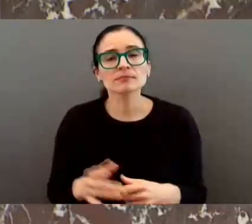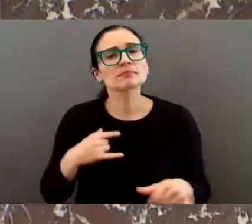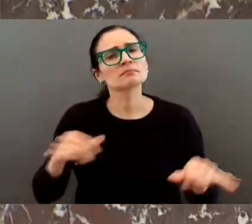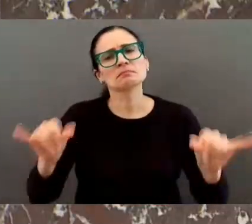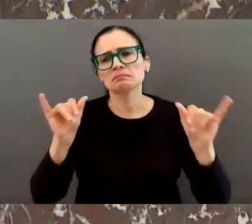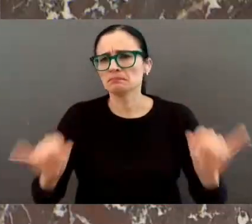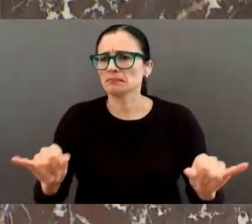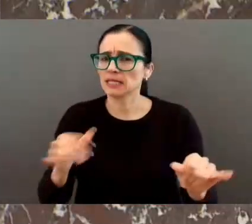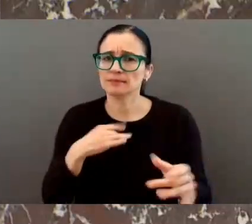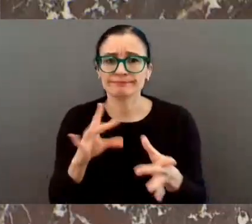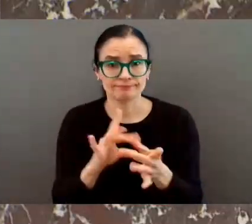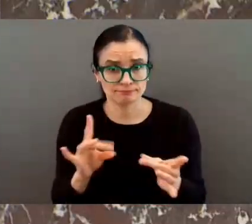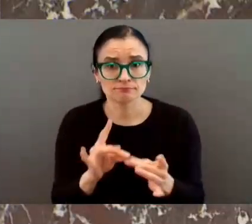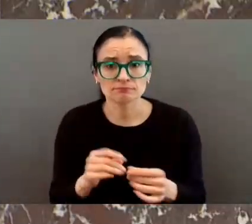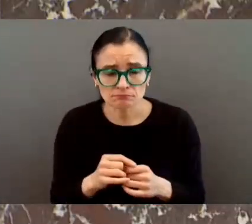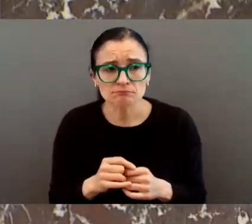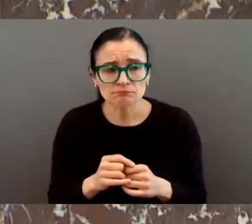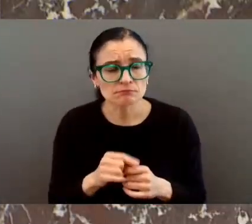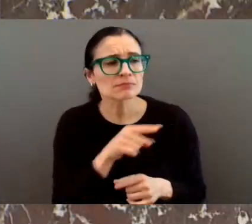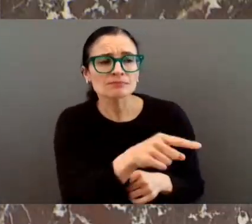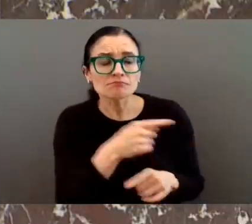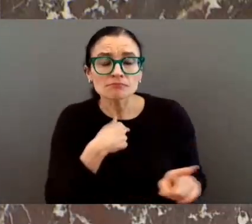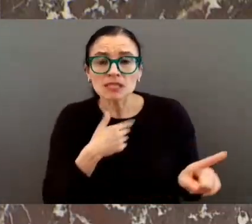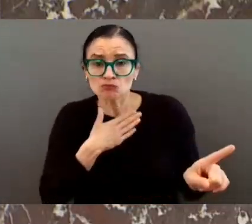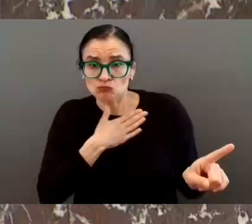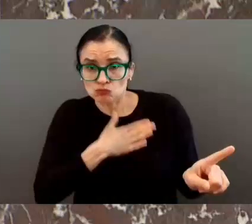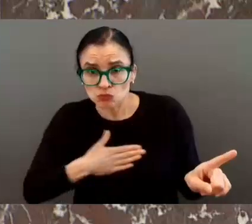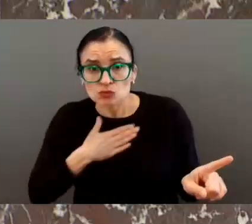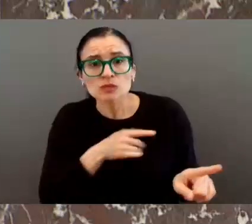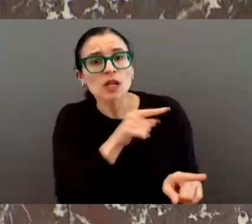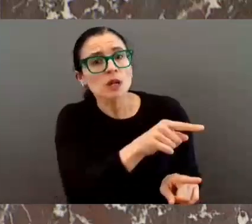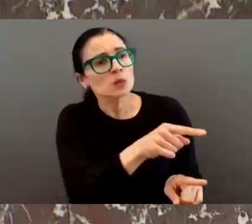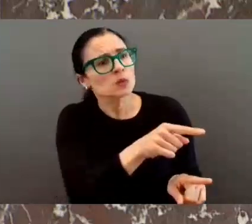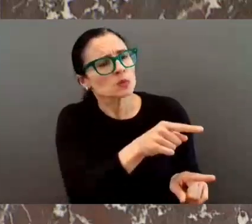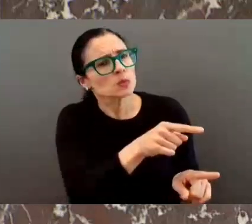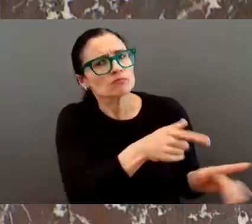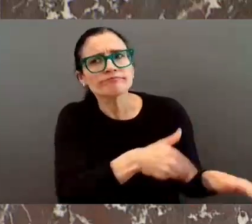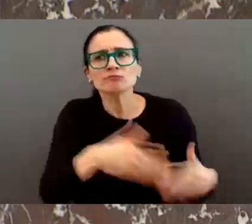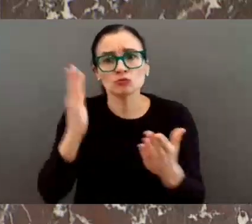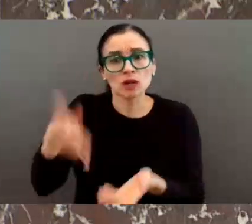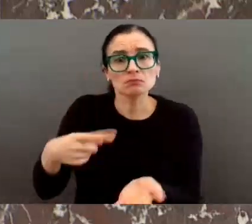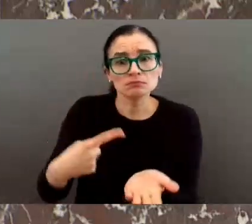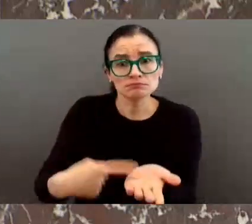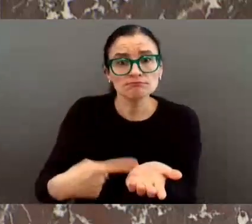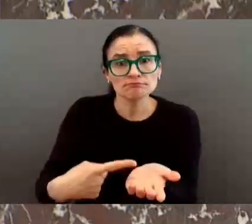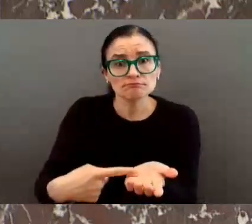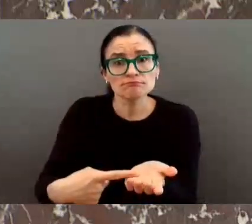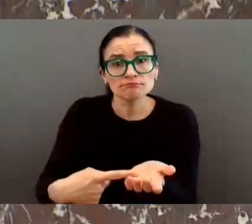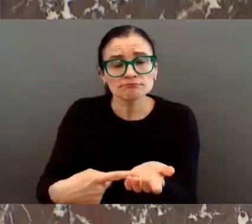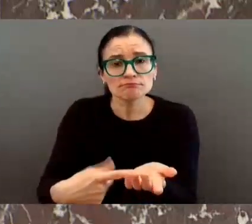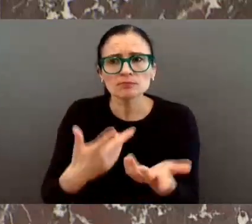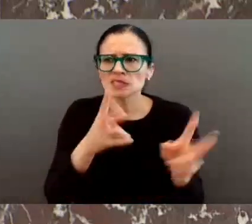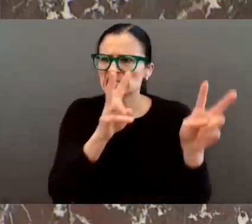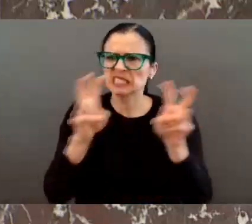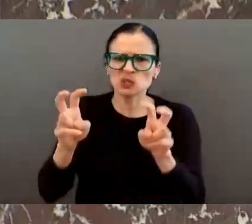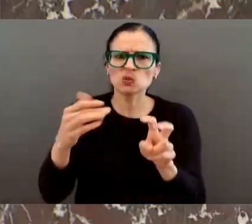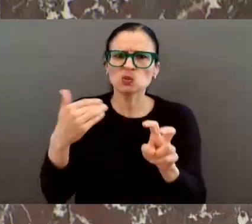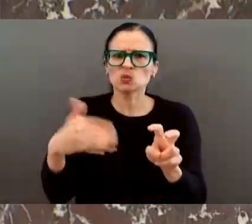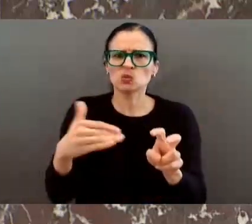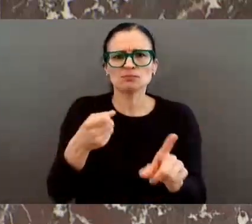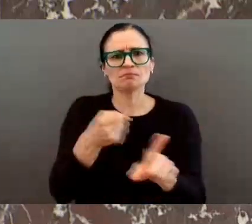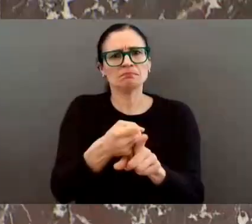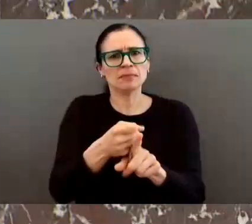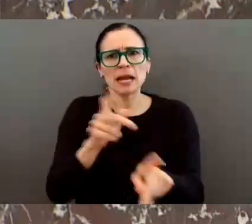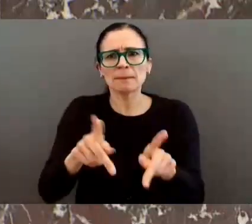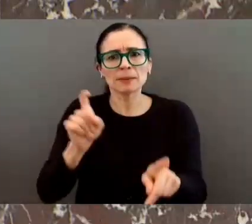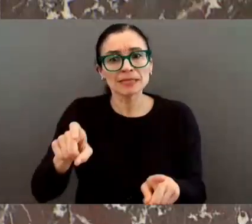raising issues on behalf of people who need supports. But what I'm asking is for this support to go outside. Go to your communities and make the case for